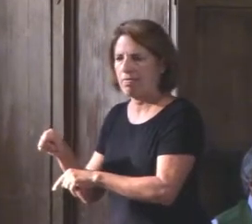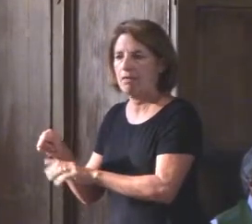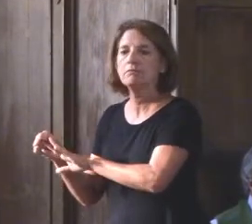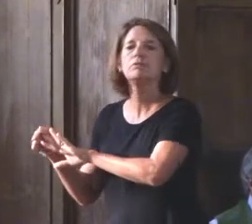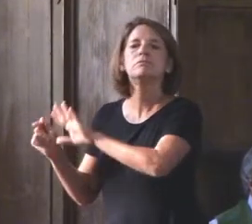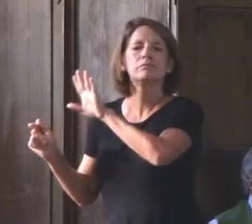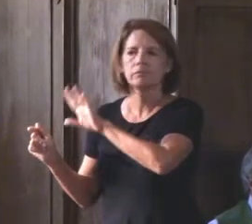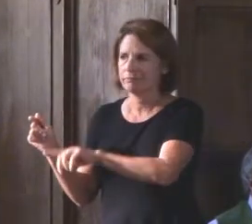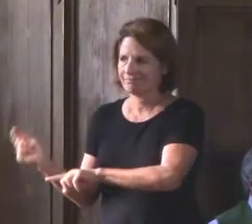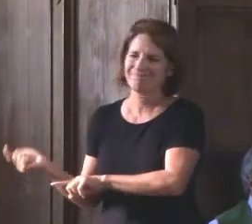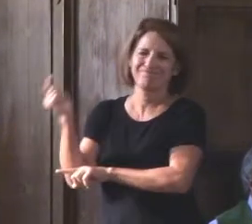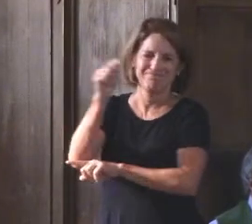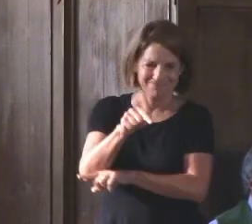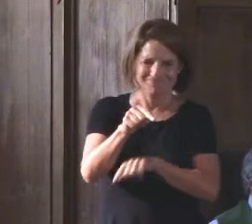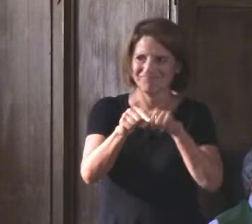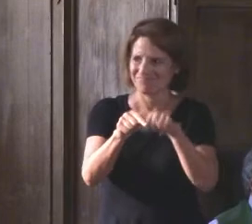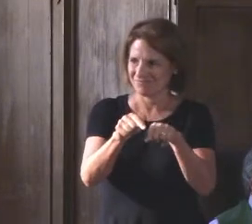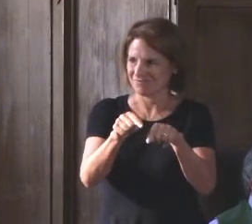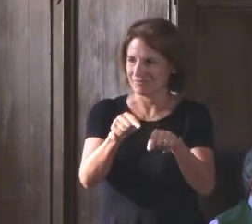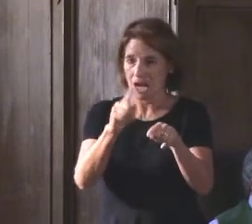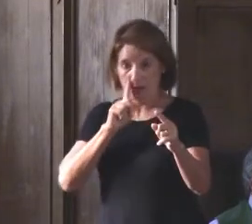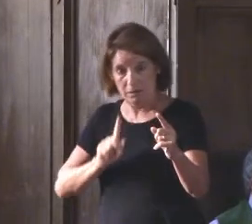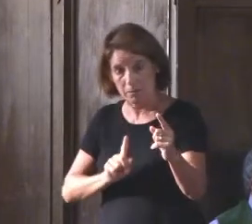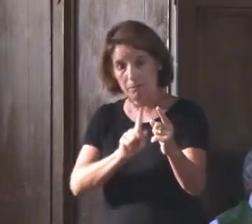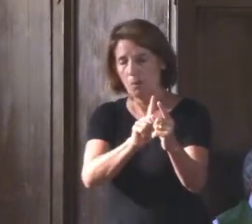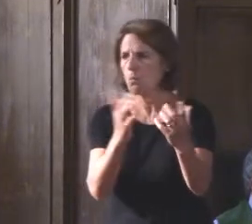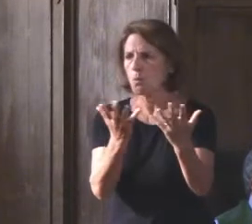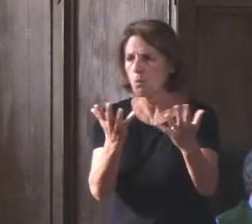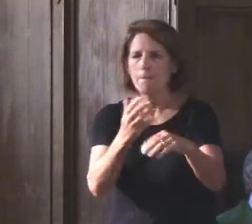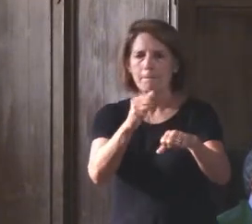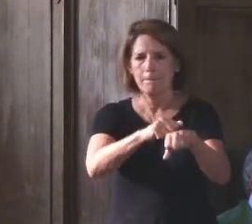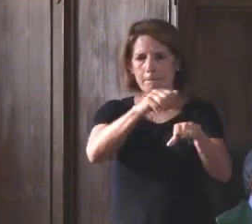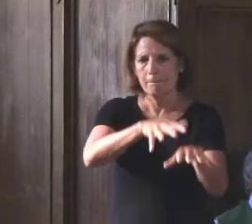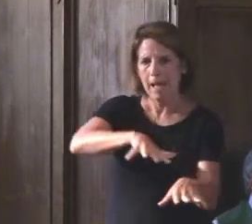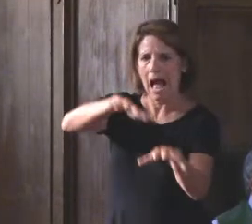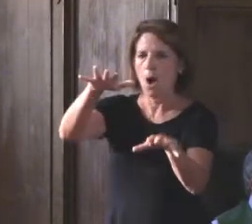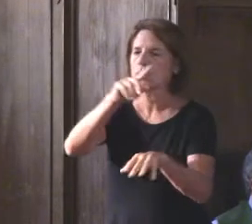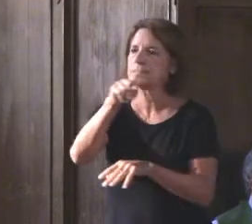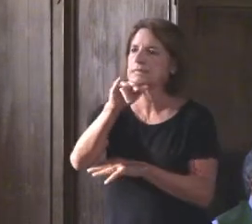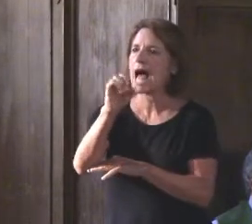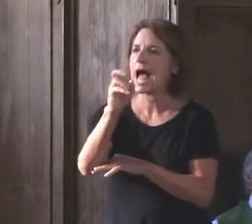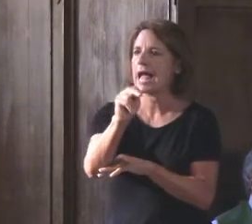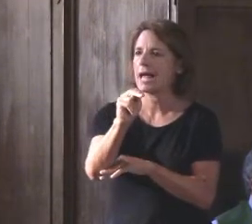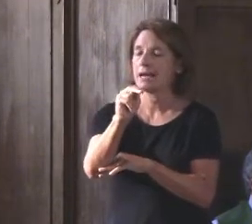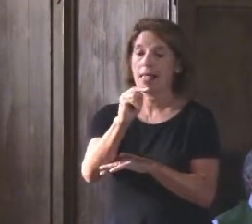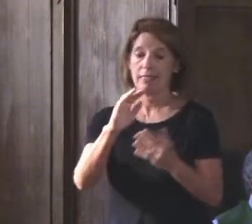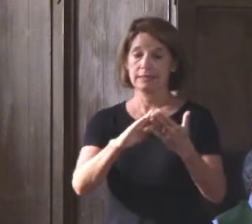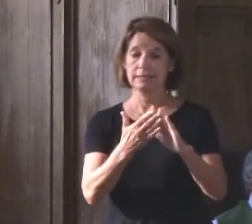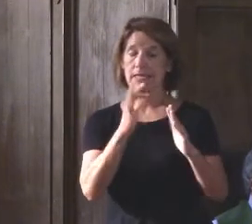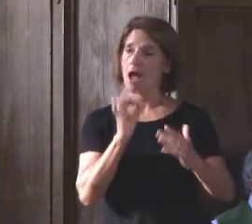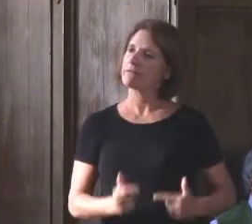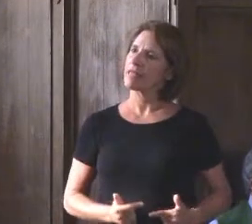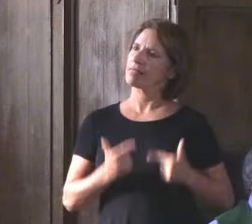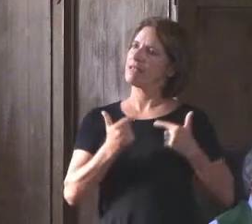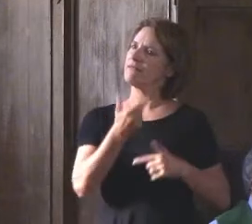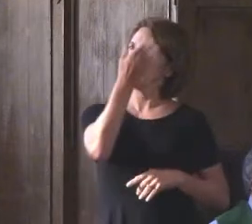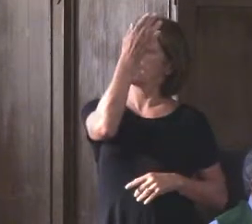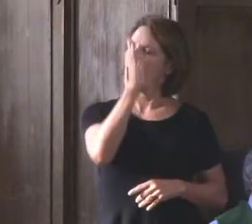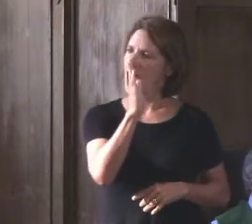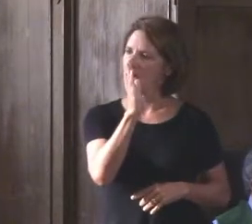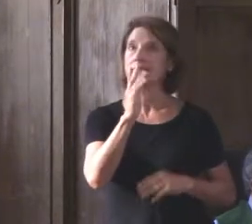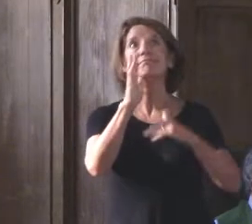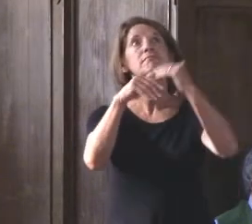No, you have approached Mount Zion and the city of the living God, the heavenly